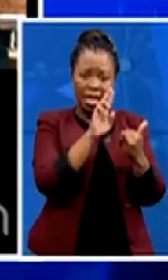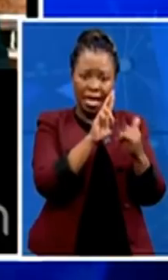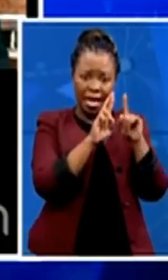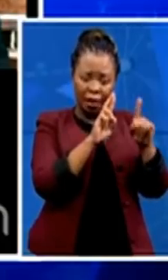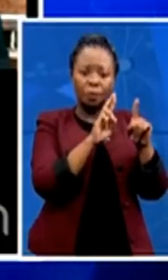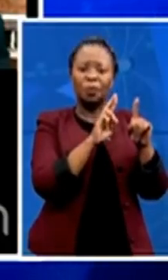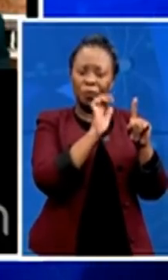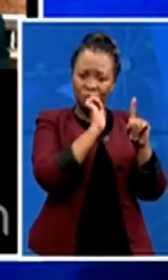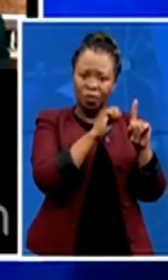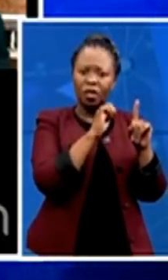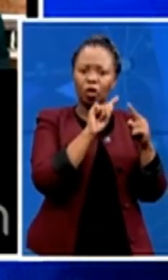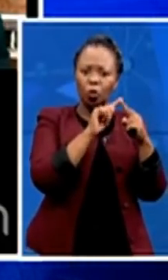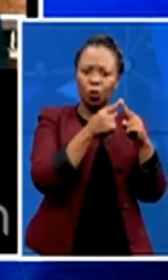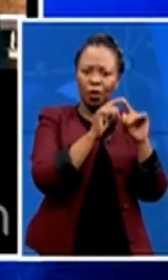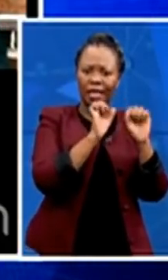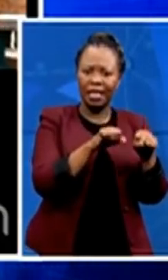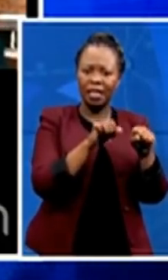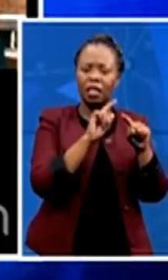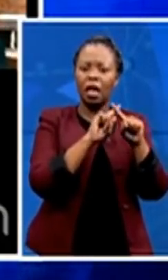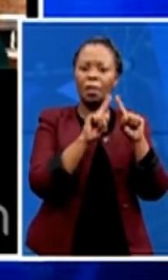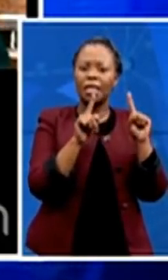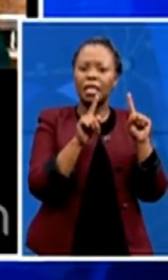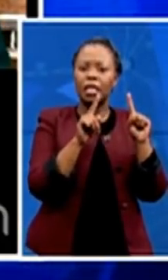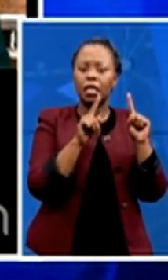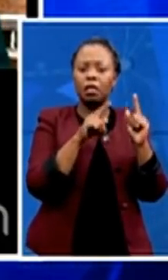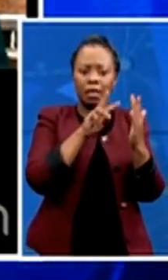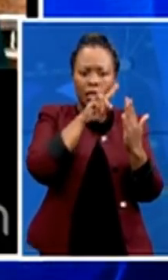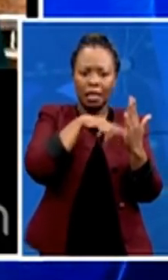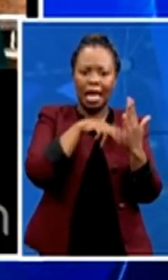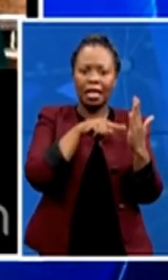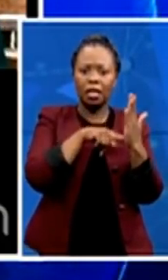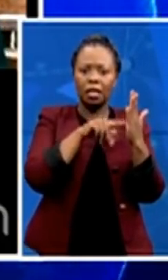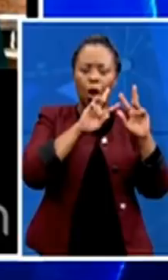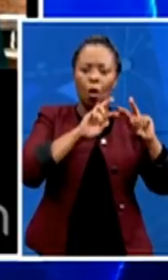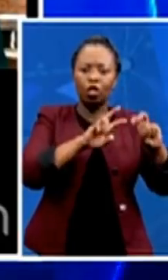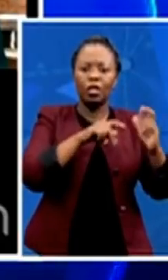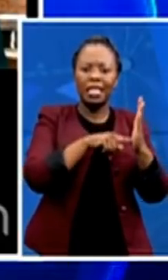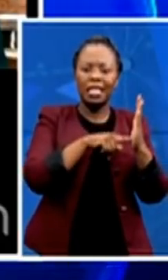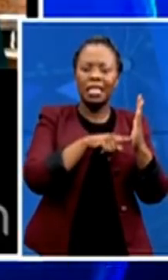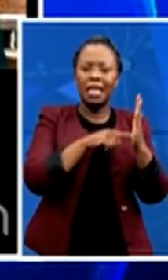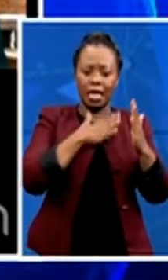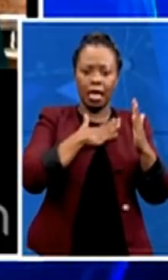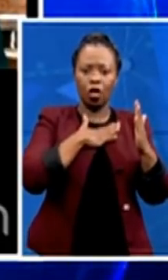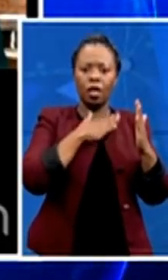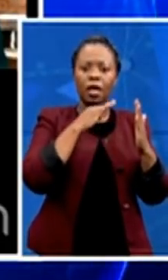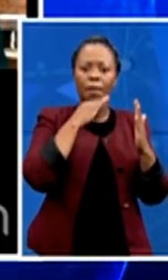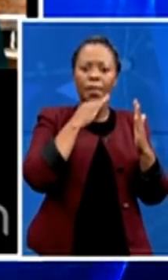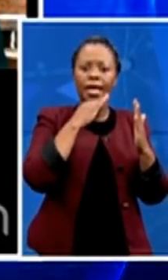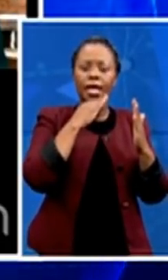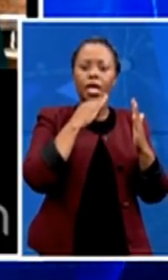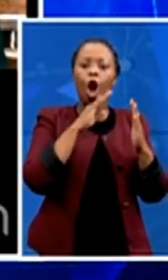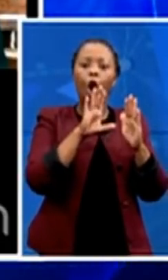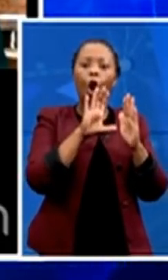the doctrine of stare decisis would have meant that that court would have been bound by this court's decision, isn't it? So it would have been irrelevant